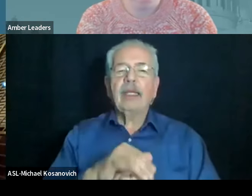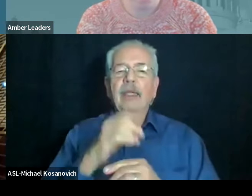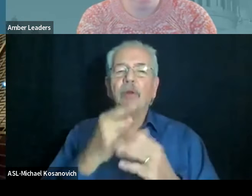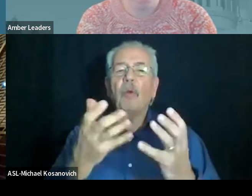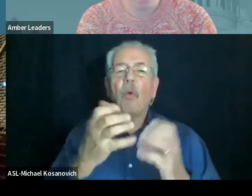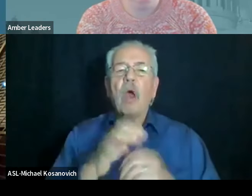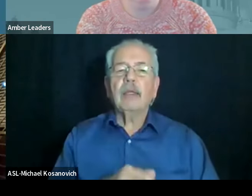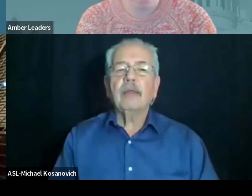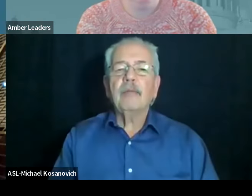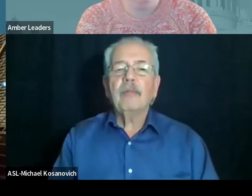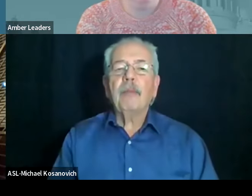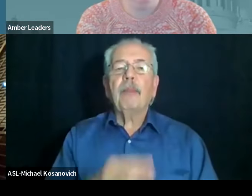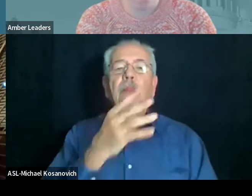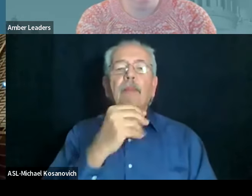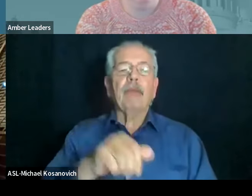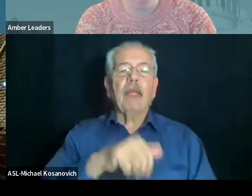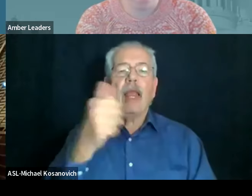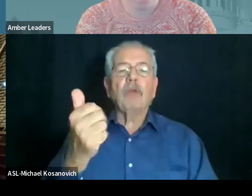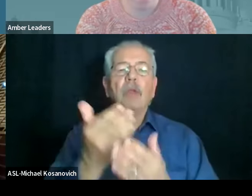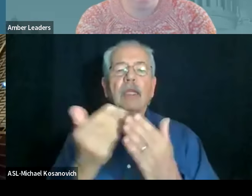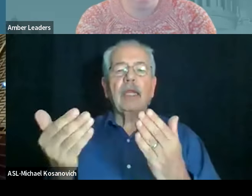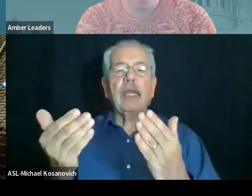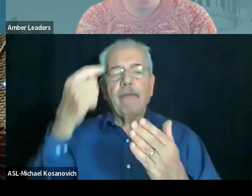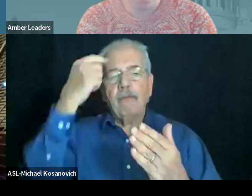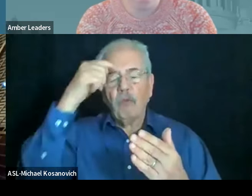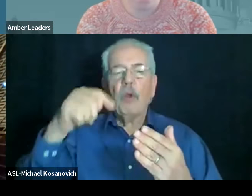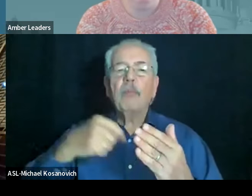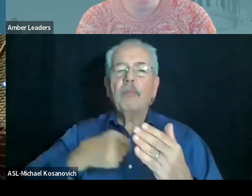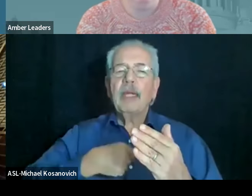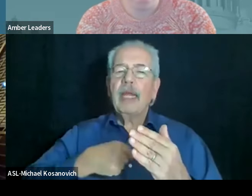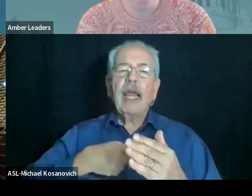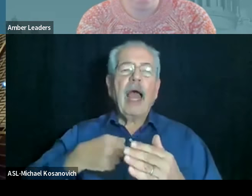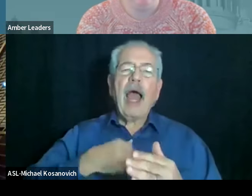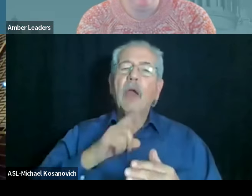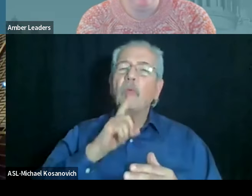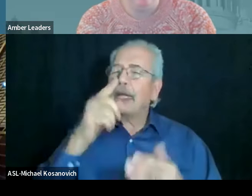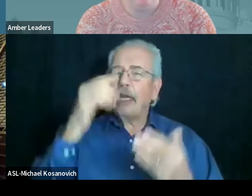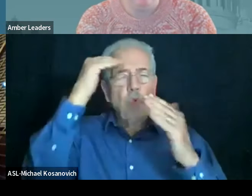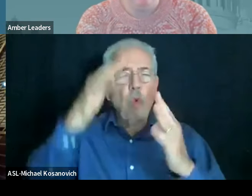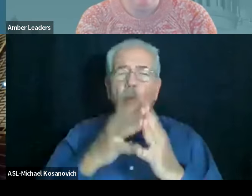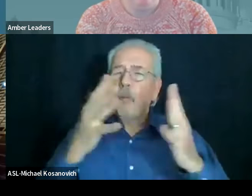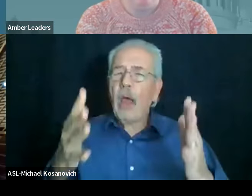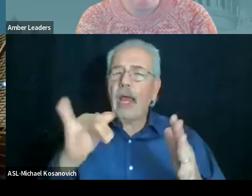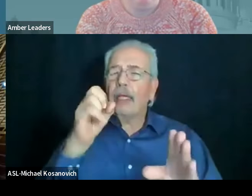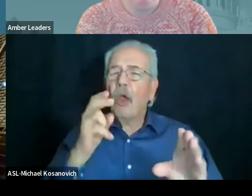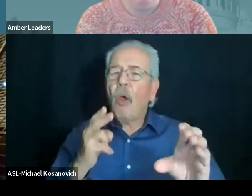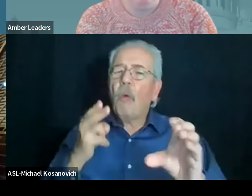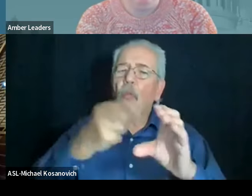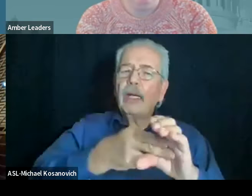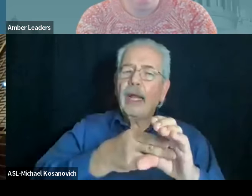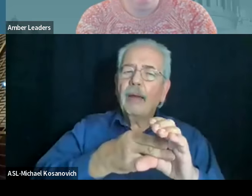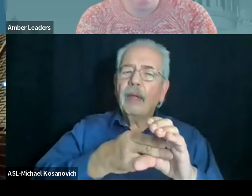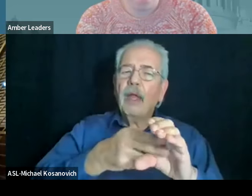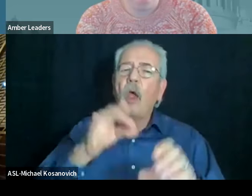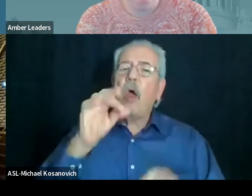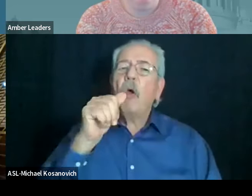at the bottom. And the other thing that for me, which I didn't really know much about, is the participation of